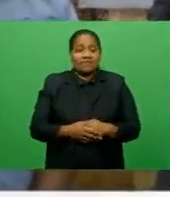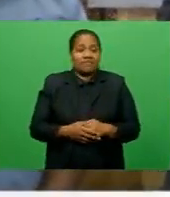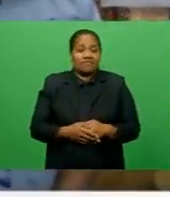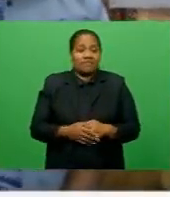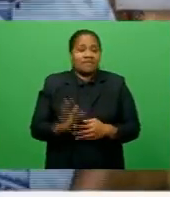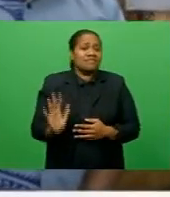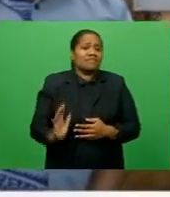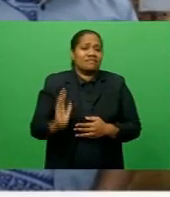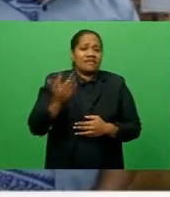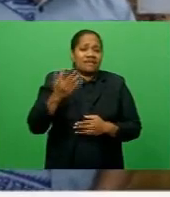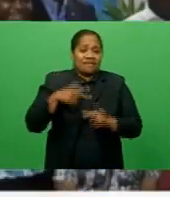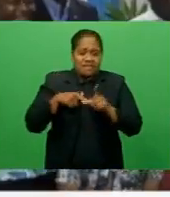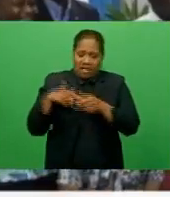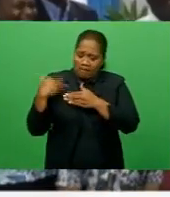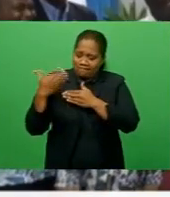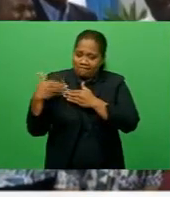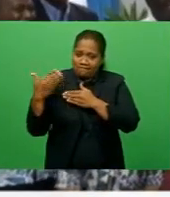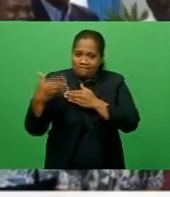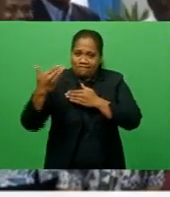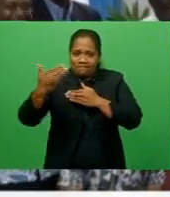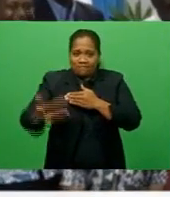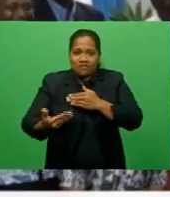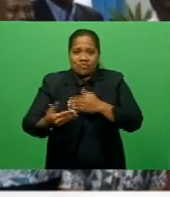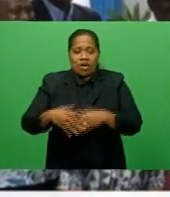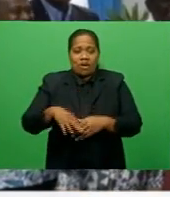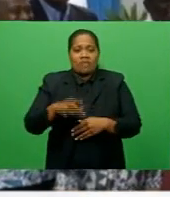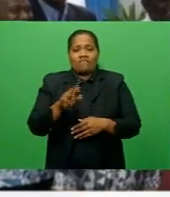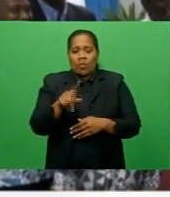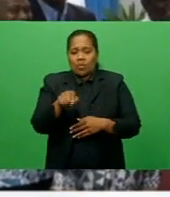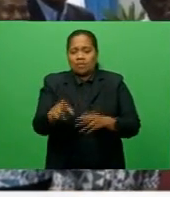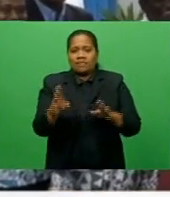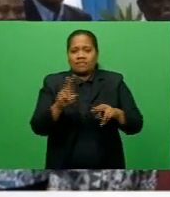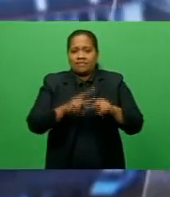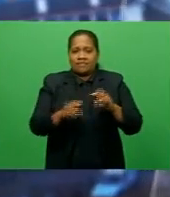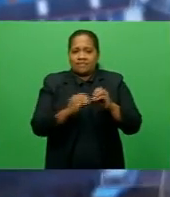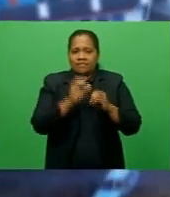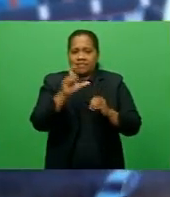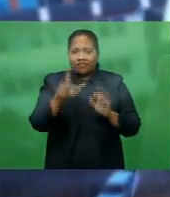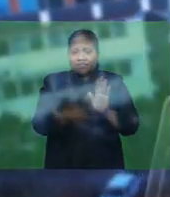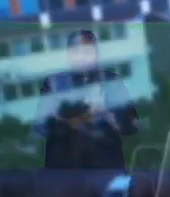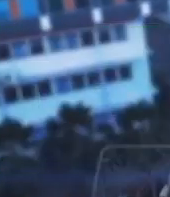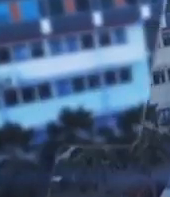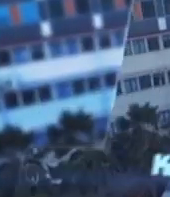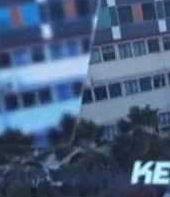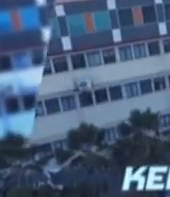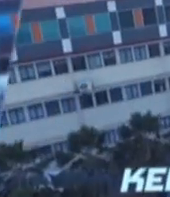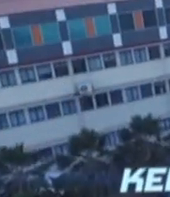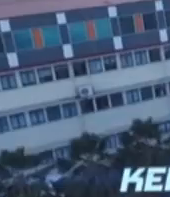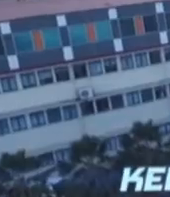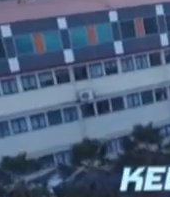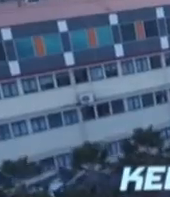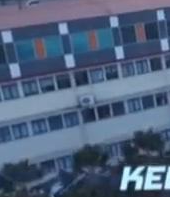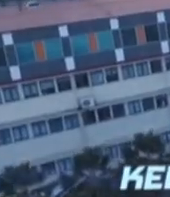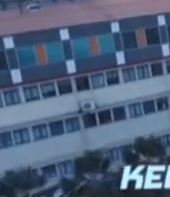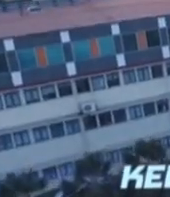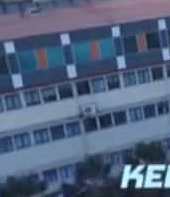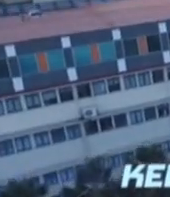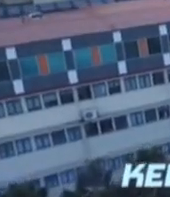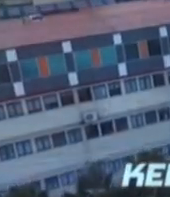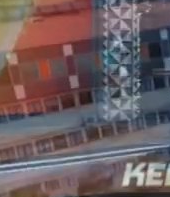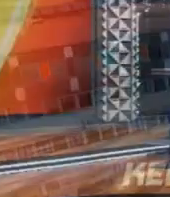And 5th consecutive year of bonus for FPCL. From the studios of FBC